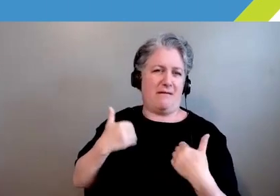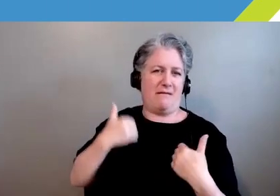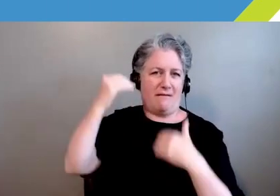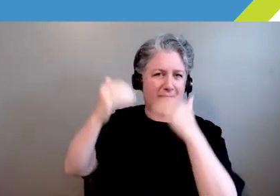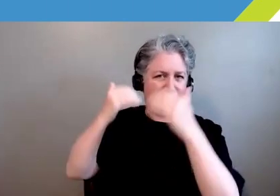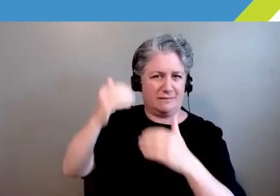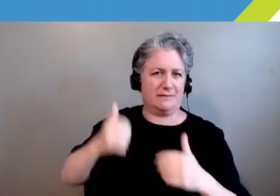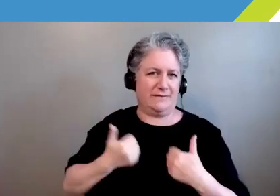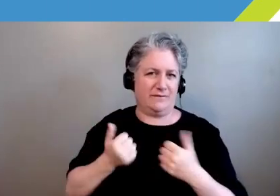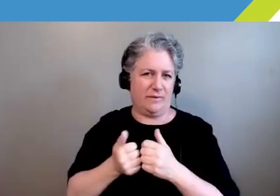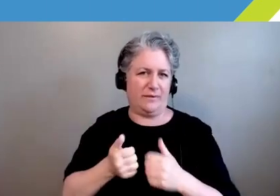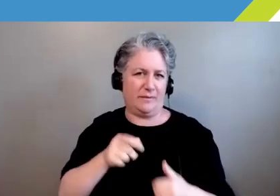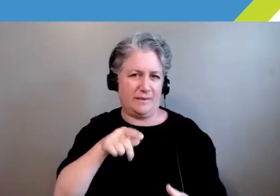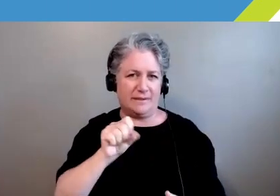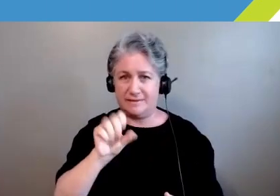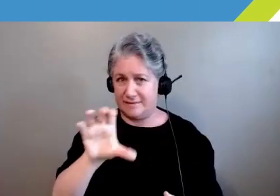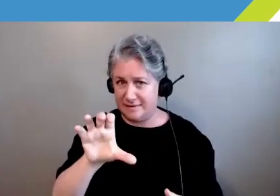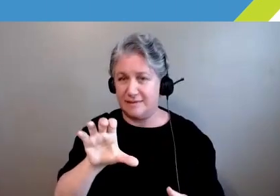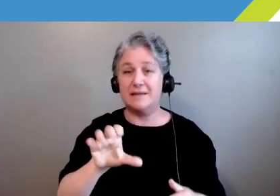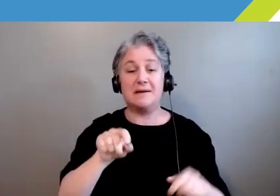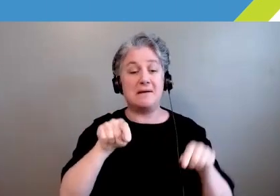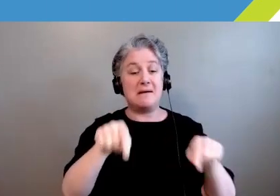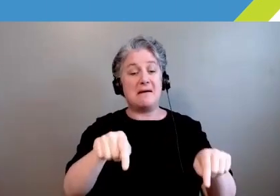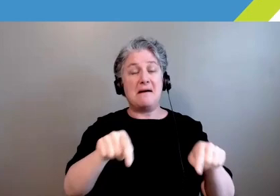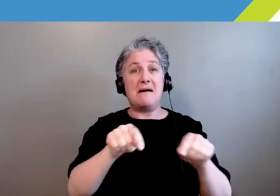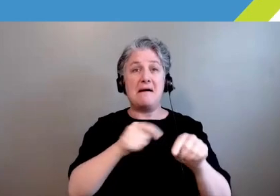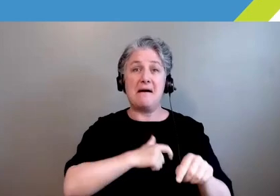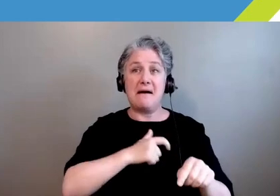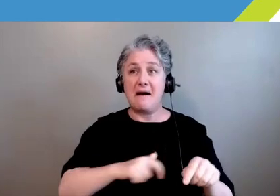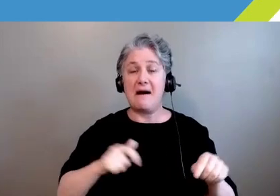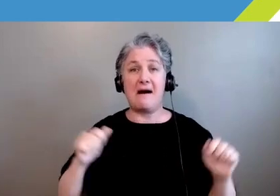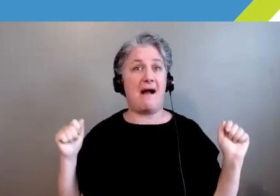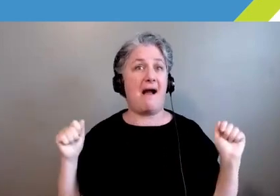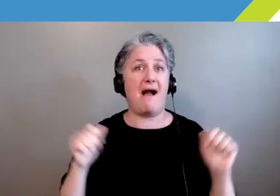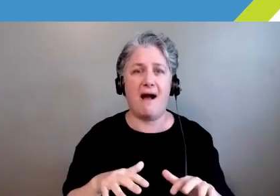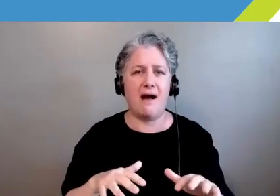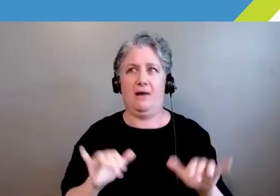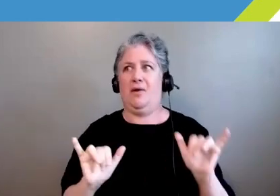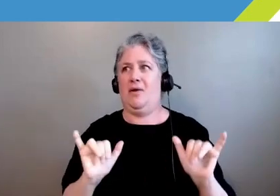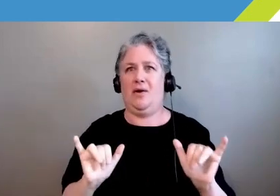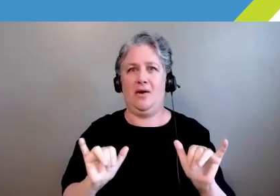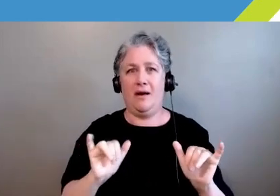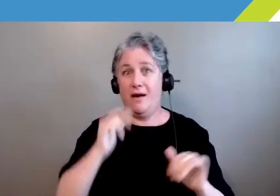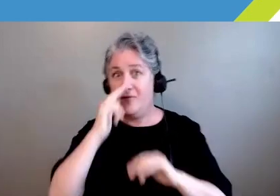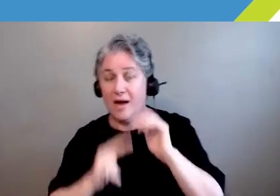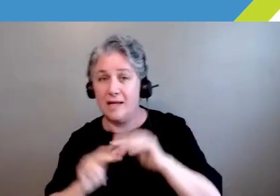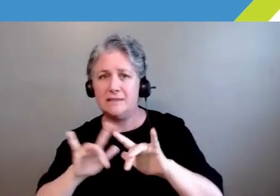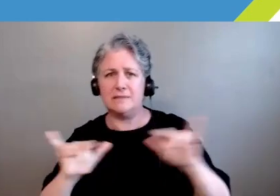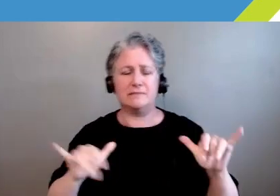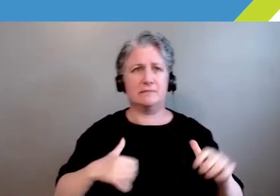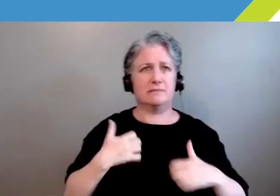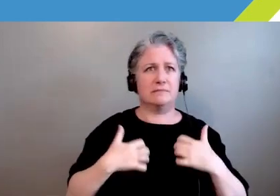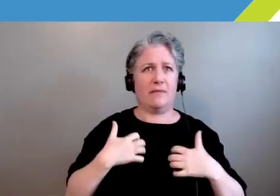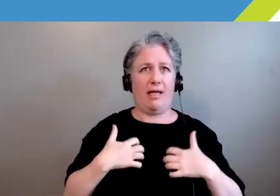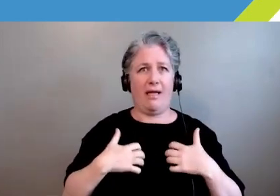meaningful and supportive and unexpectedly fun, but can be emotional at times, which I already felt listening to